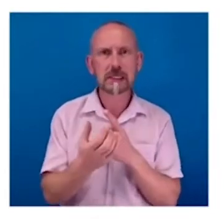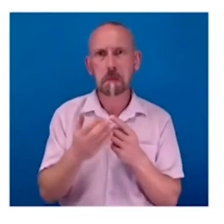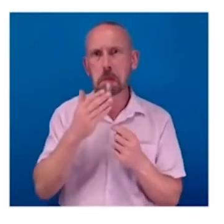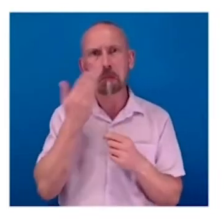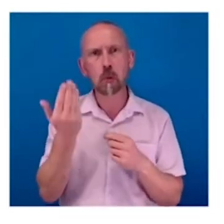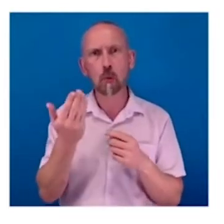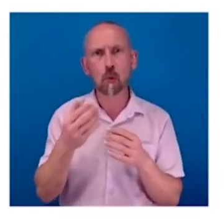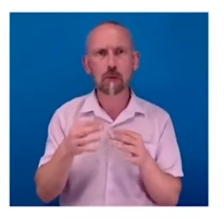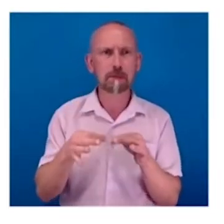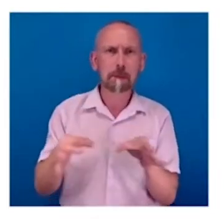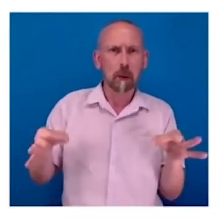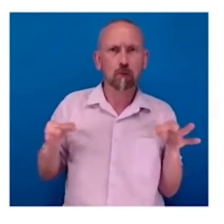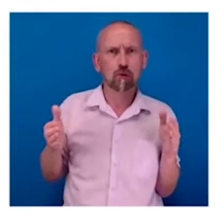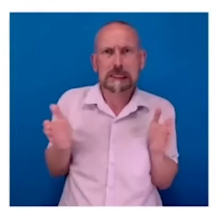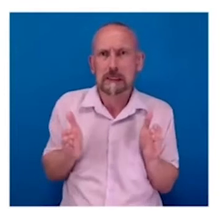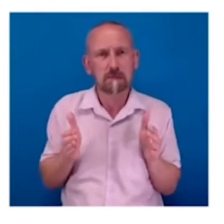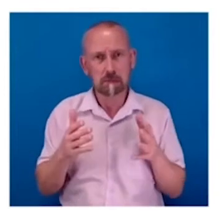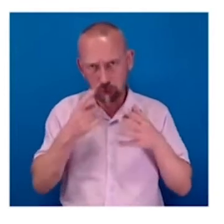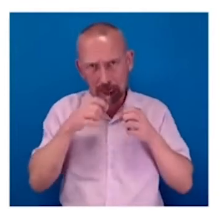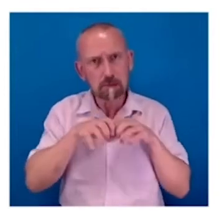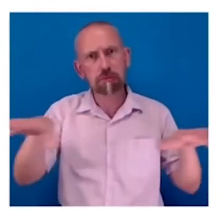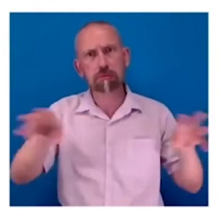are sharing, and now more than ever,